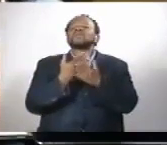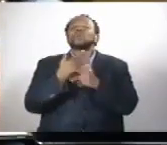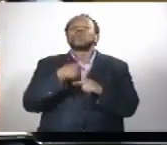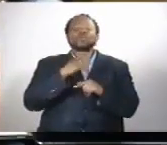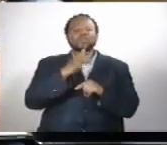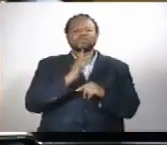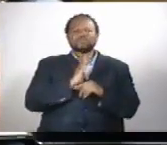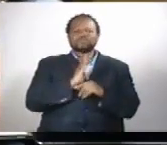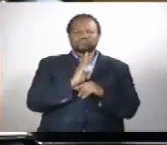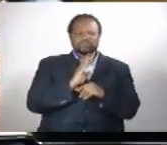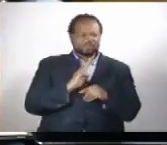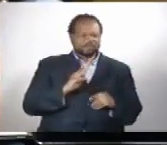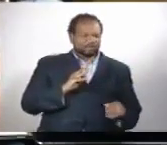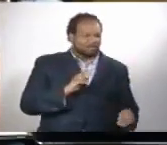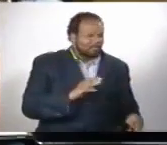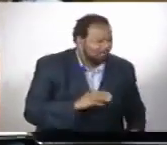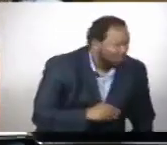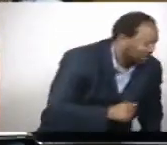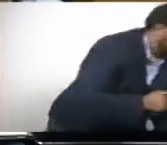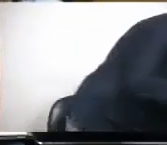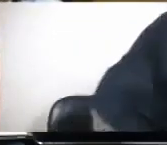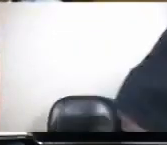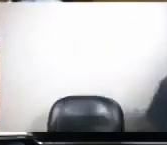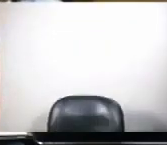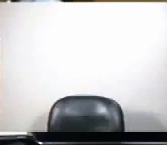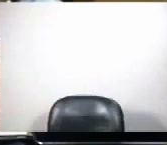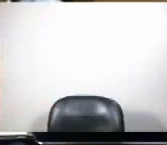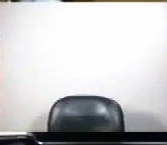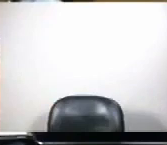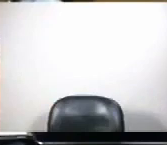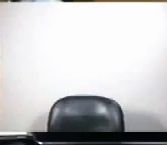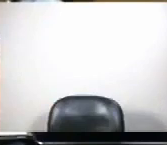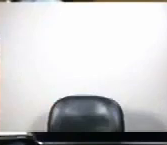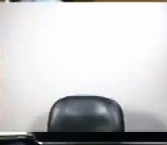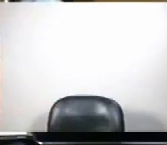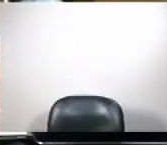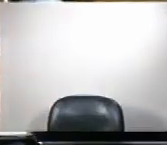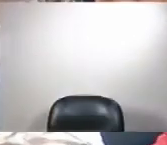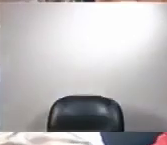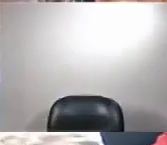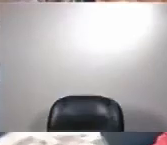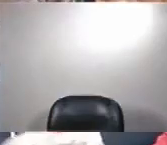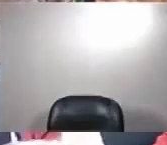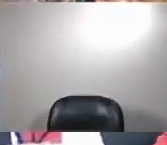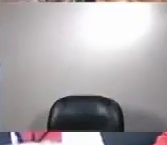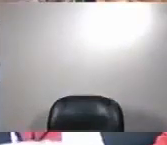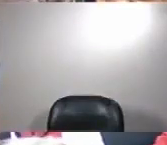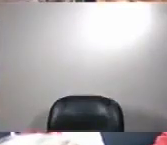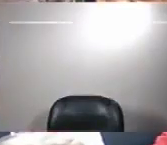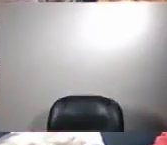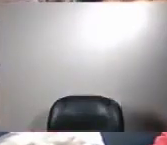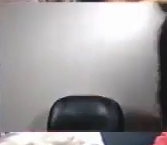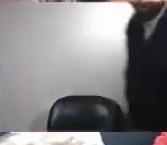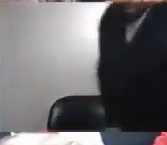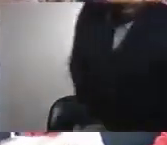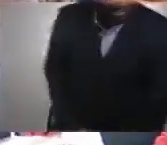you talking to Honourable Nzimande. Okay, ma'am, I will address you then. Honourable Speaker. Yes, Honourable Member. No, please,